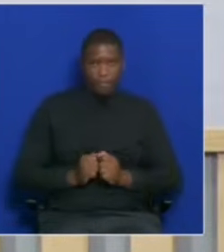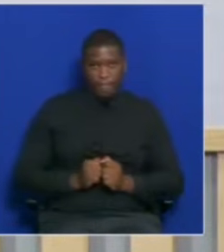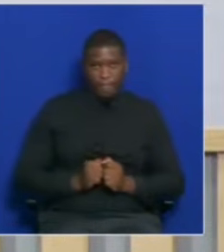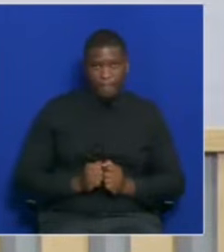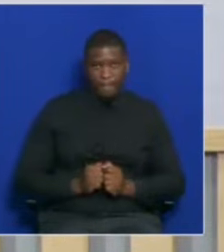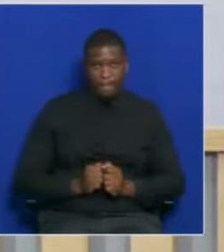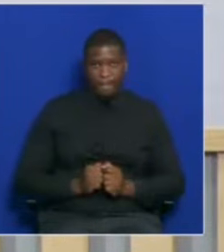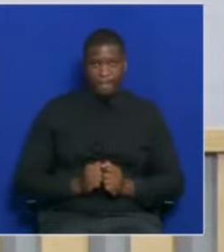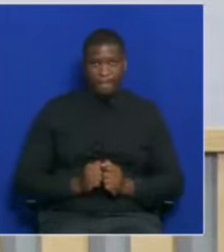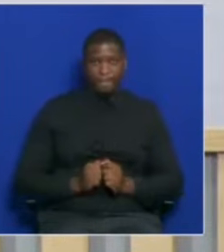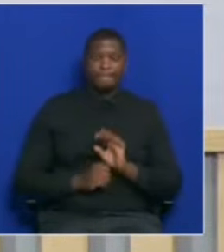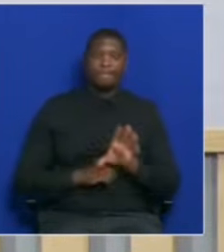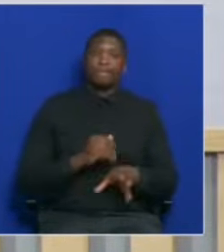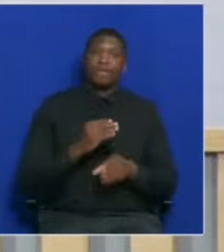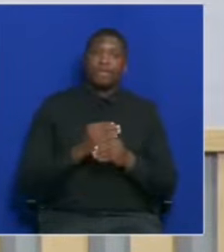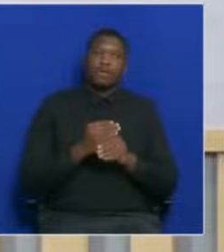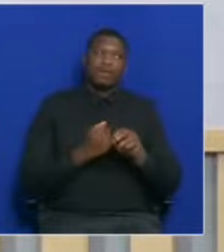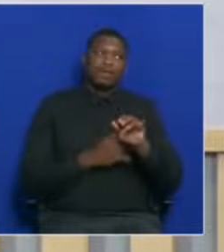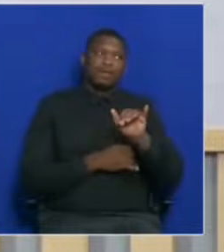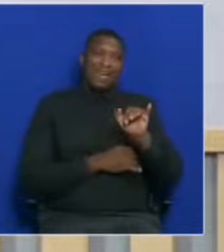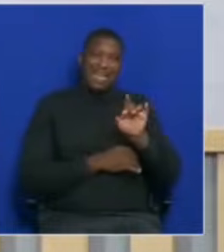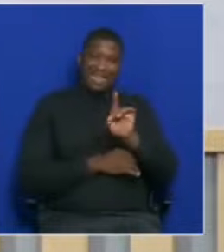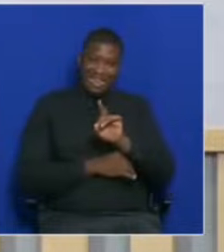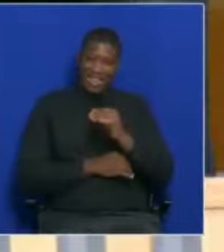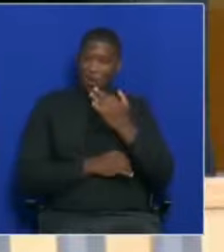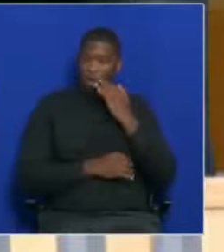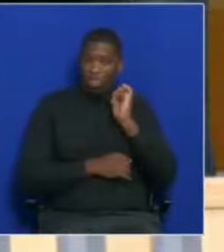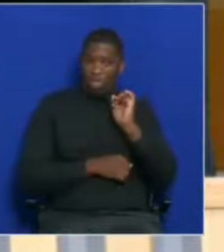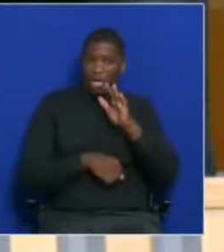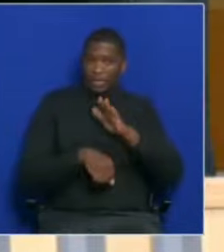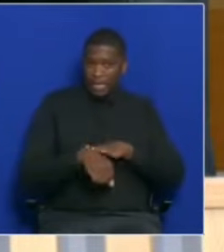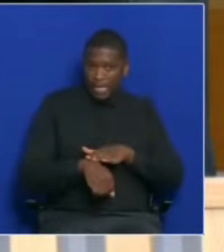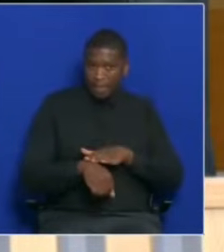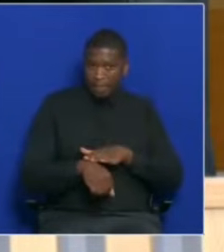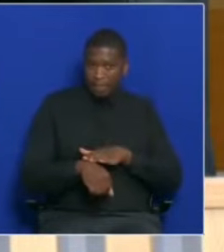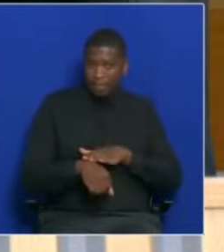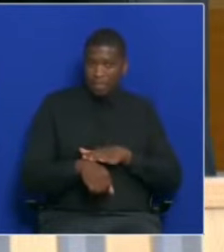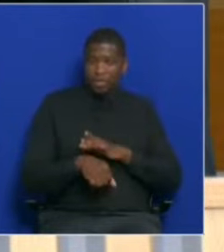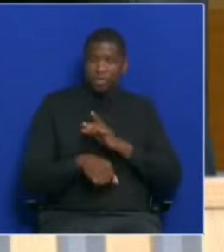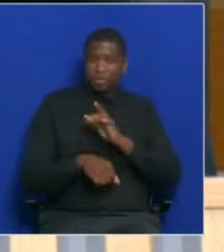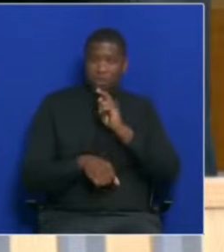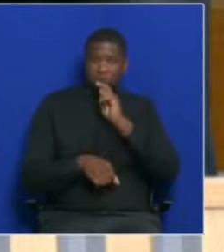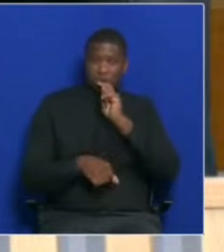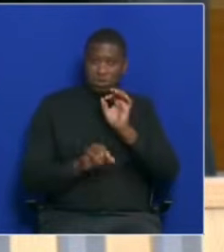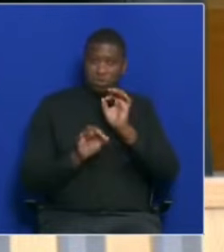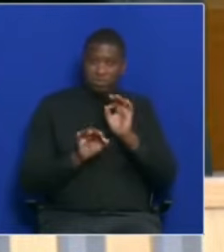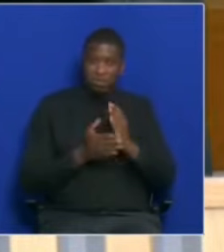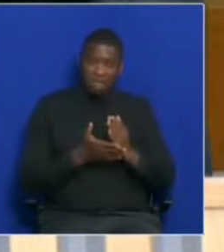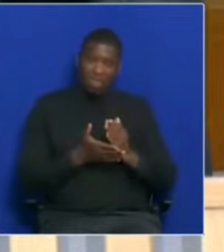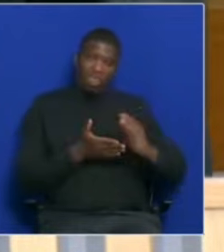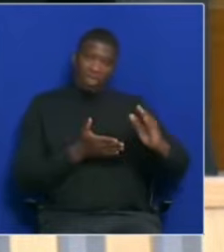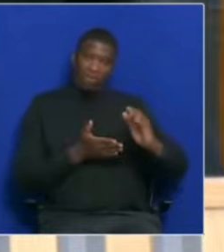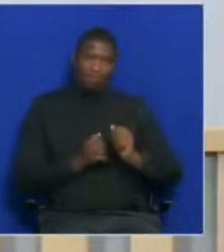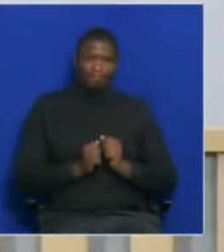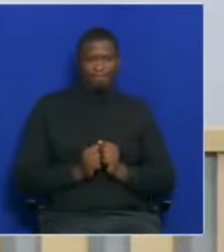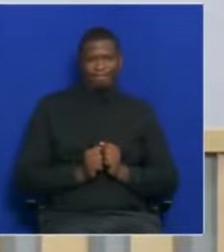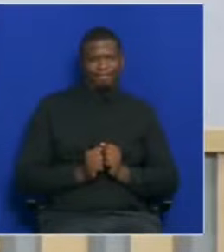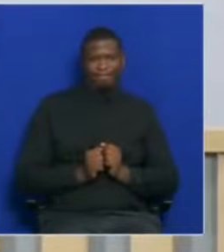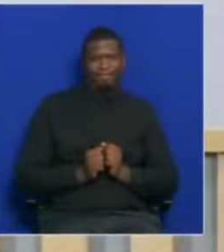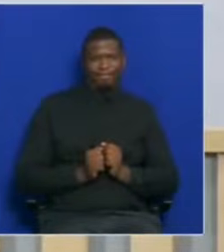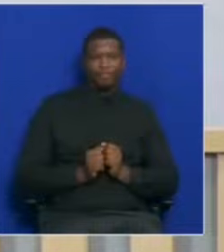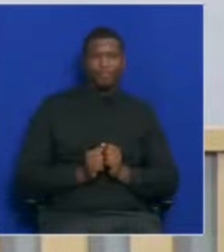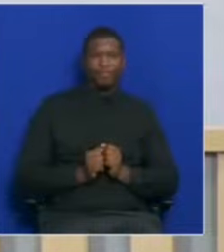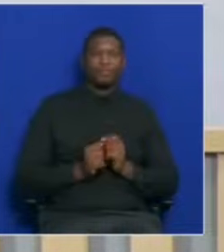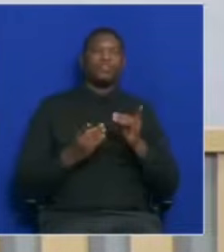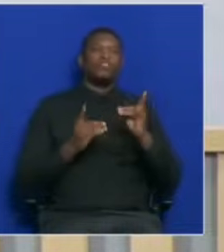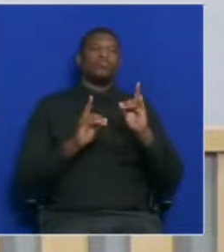And the ID at this point has not excluded you. Yeah. Chair, I wouldn't describe it as